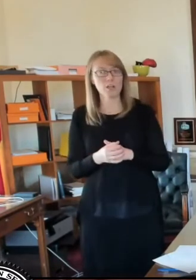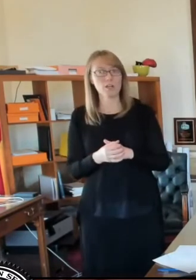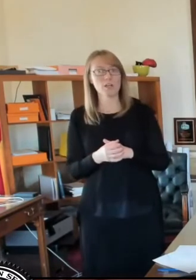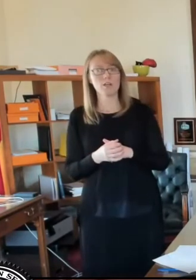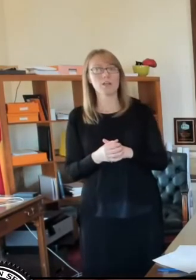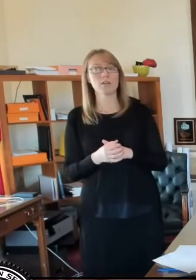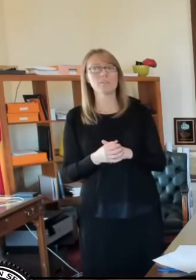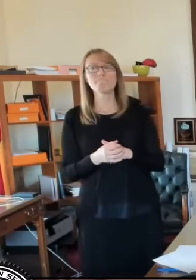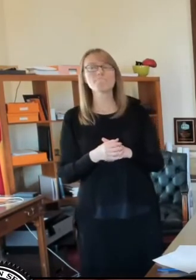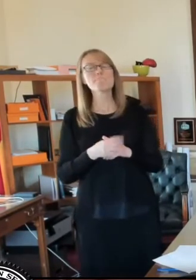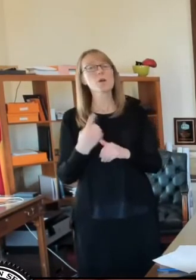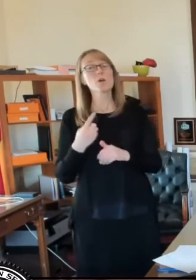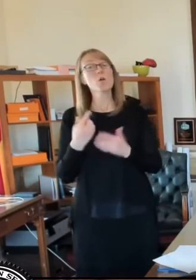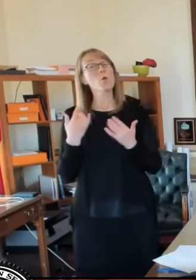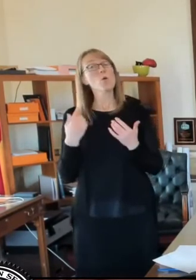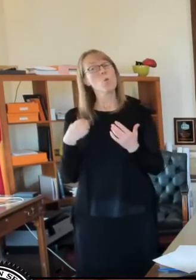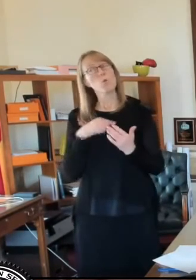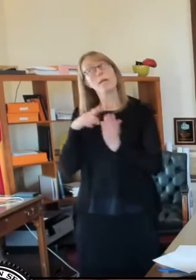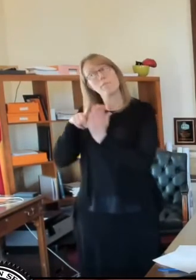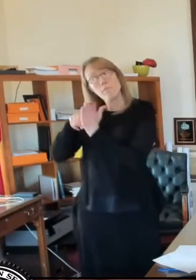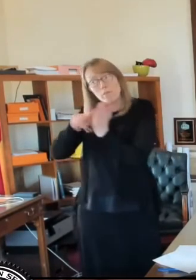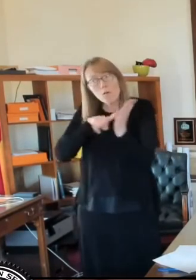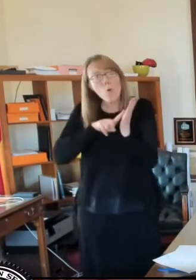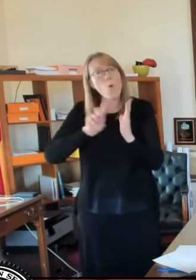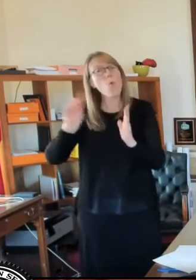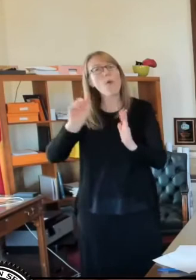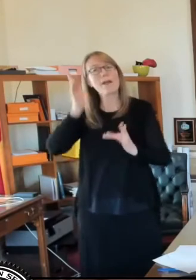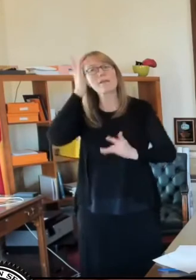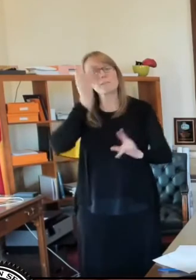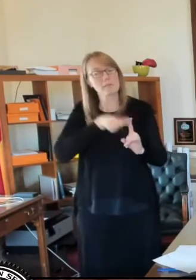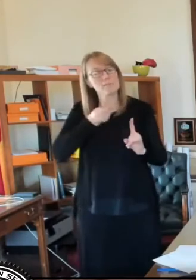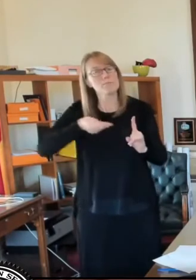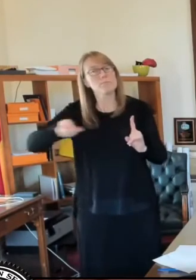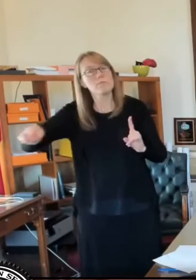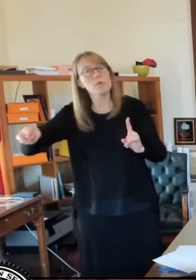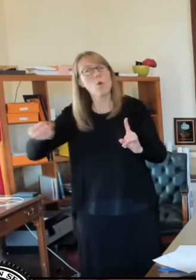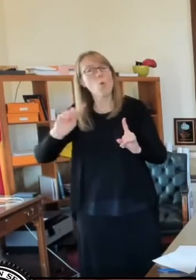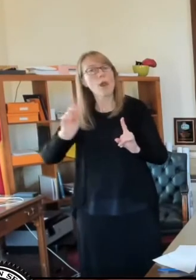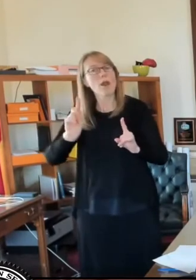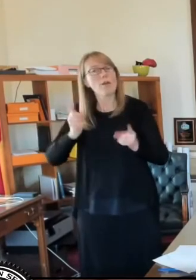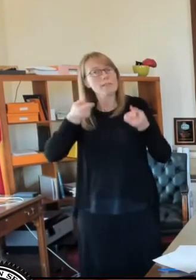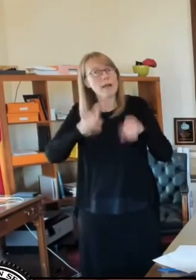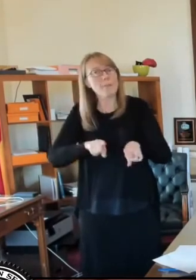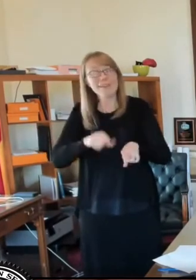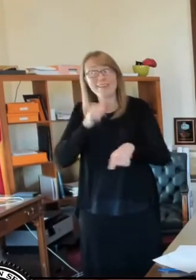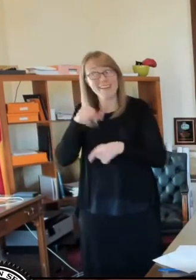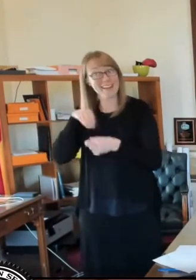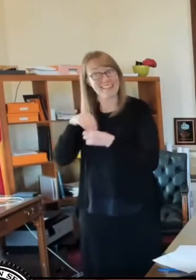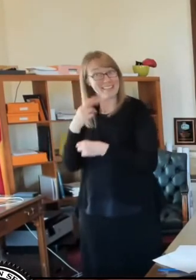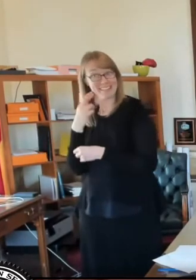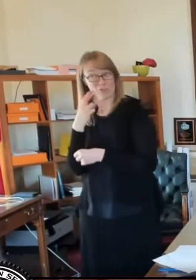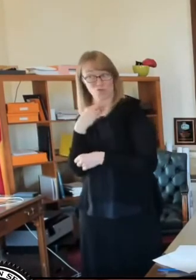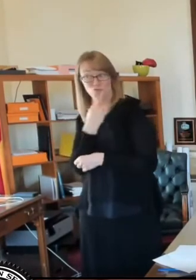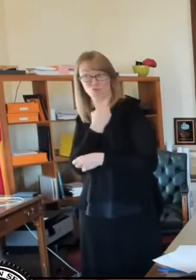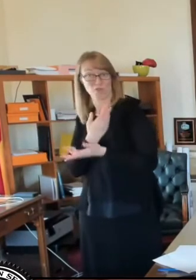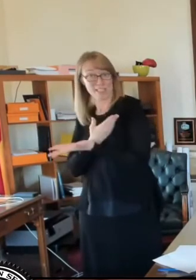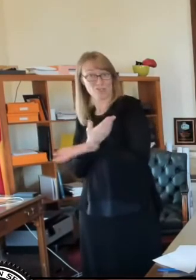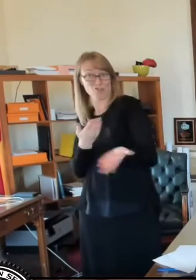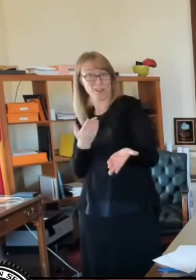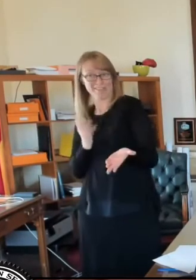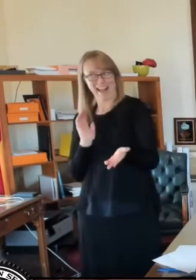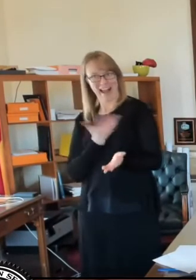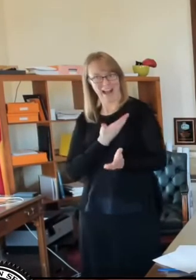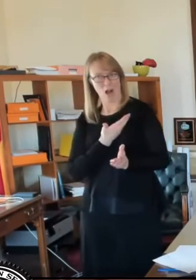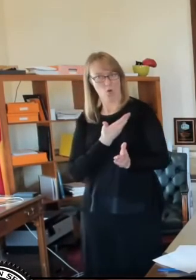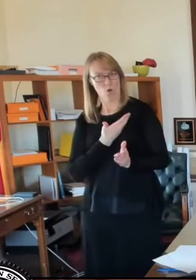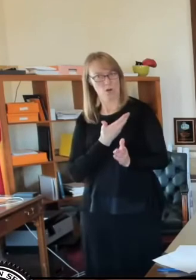where super spreader events occur, but that's actually not what our contact tracing is showing. Our contact tracing is showing that